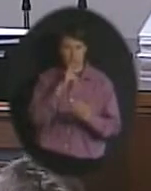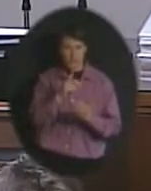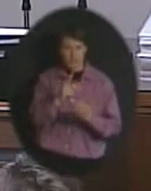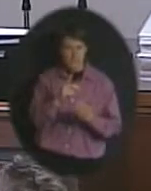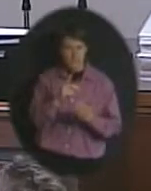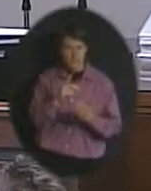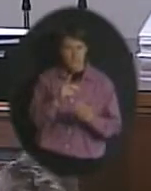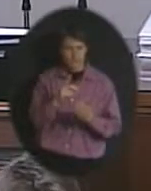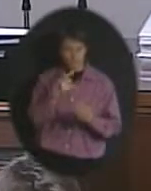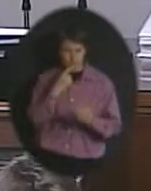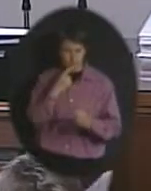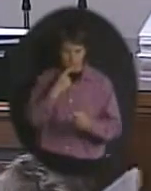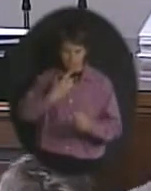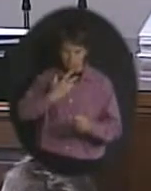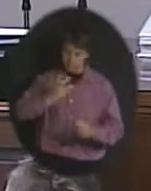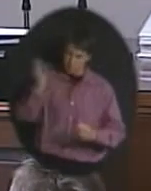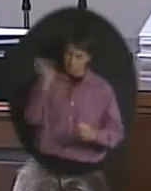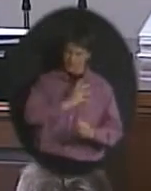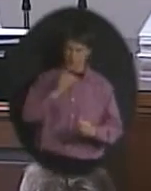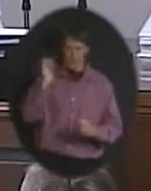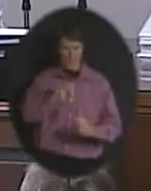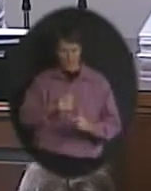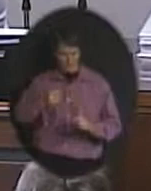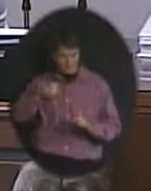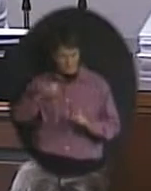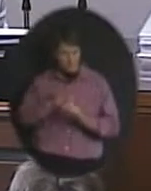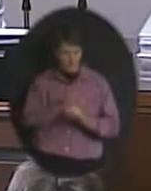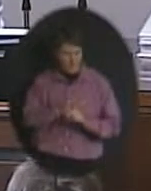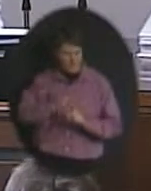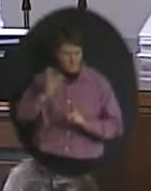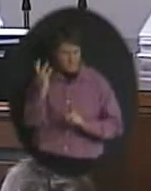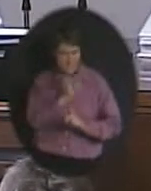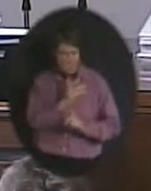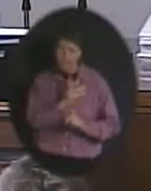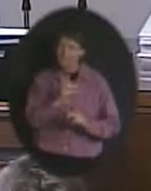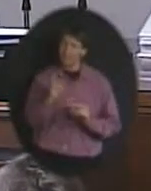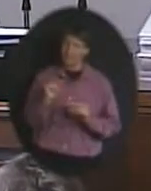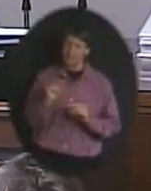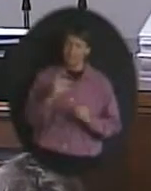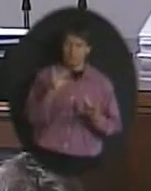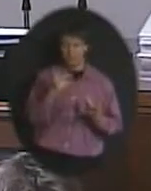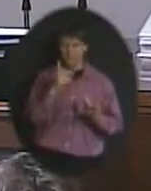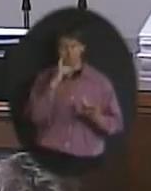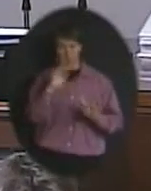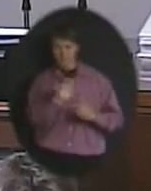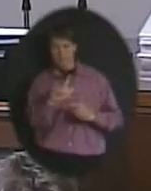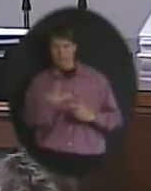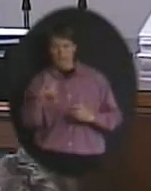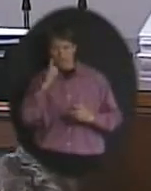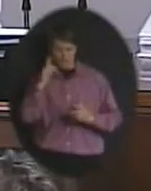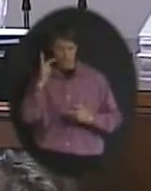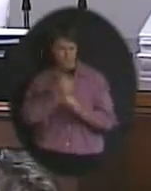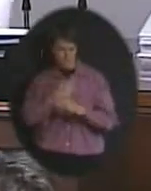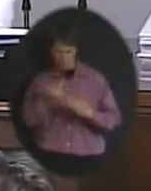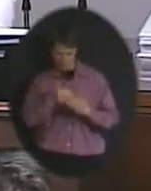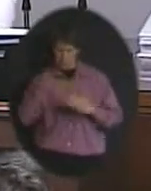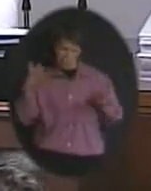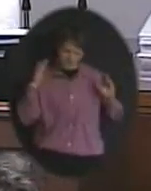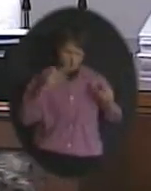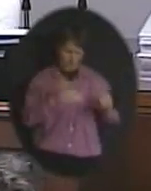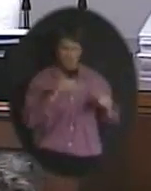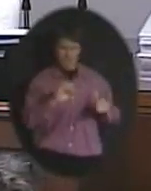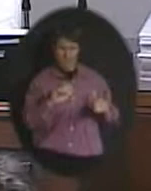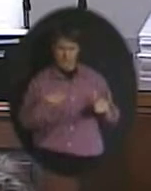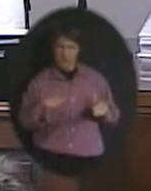us that said, wow, that had the biggest impact, for example, in ELL, and that's where we should go with all of these. They were